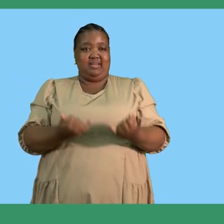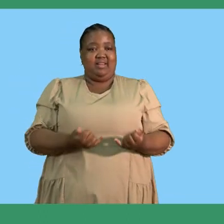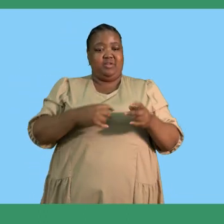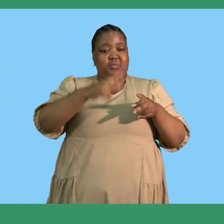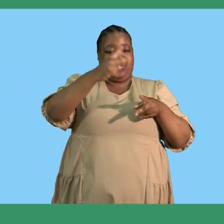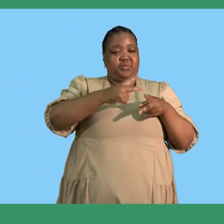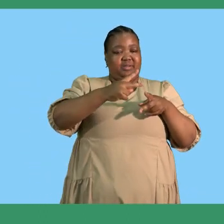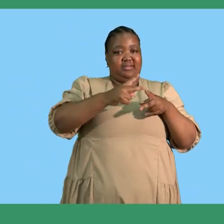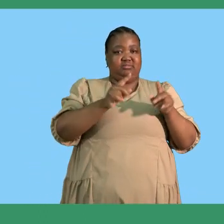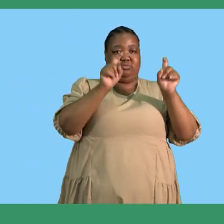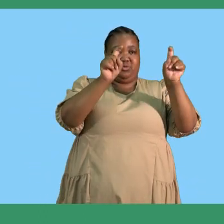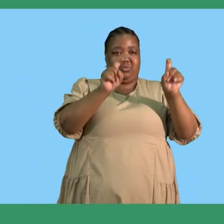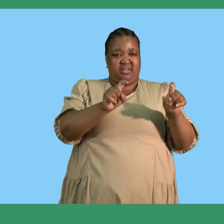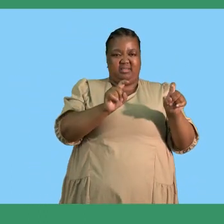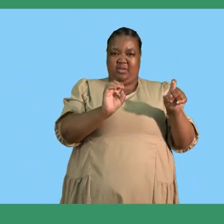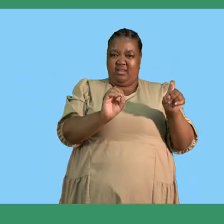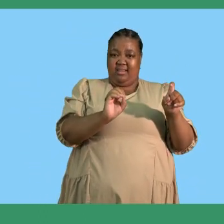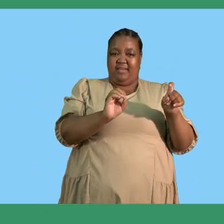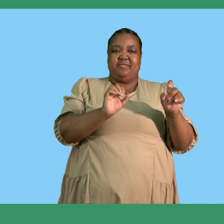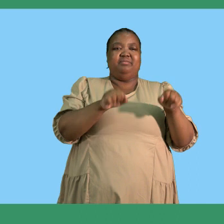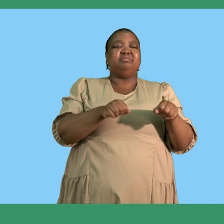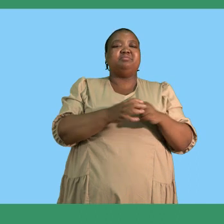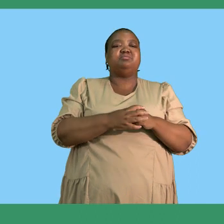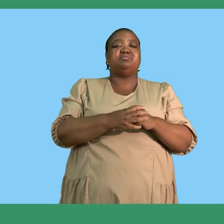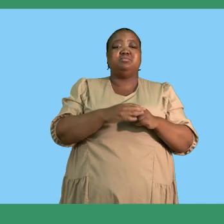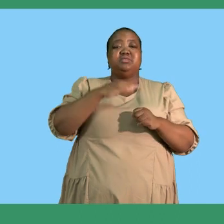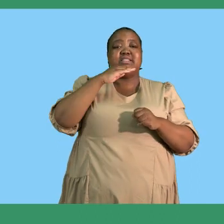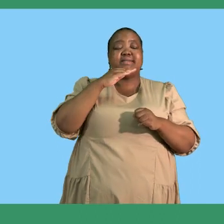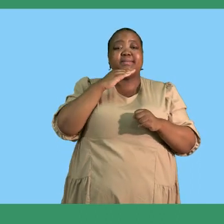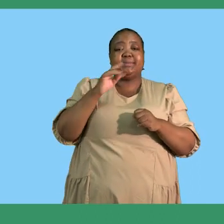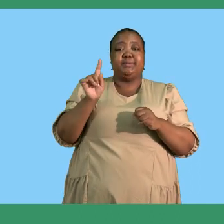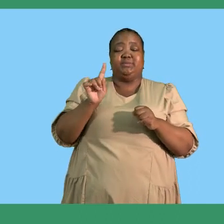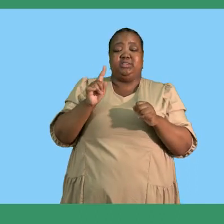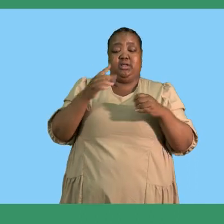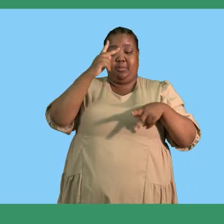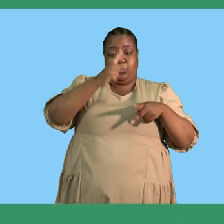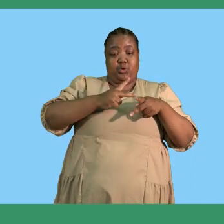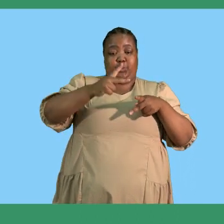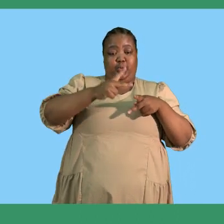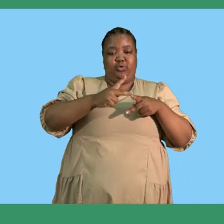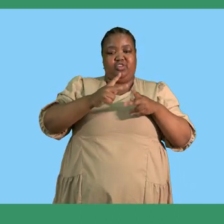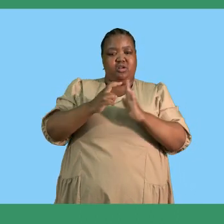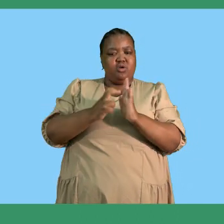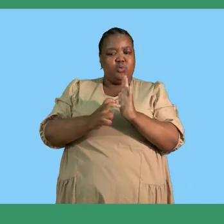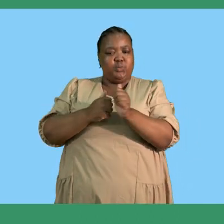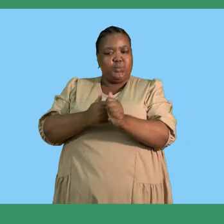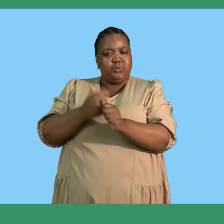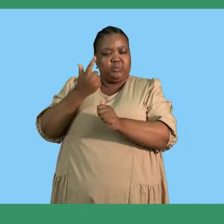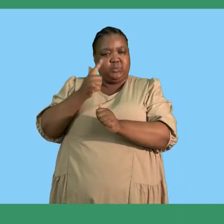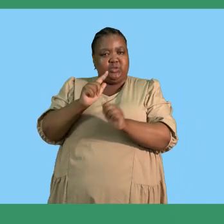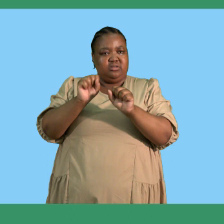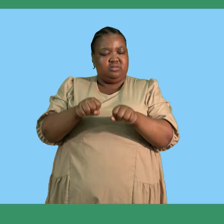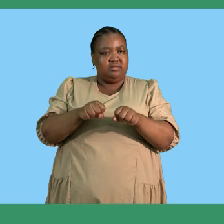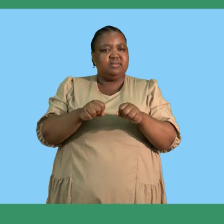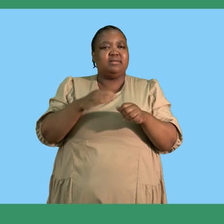we have the principles of professionalism and ethics, which simply means that when you are being professional and